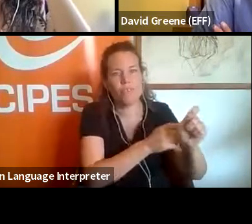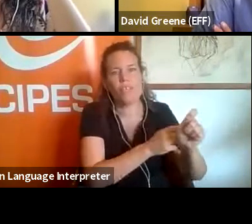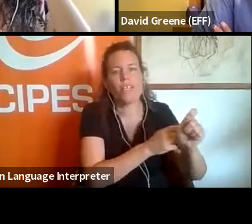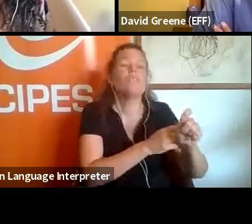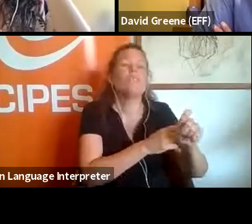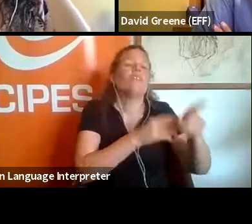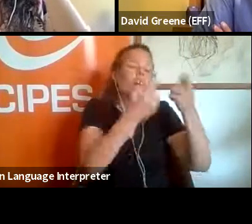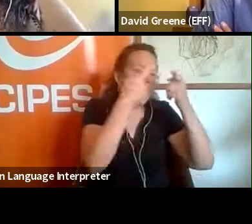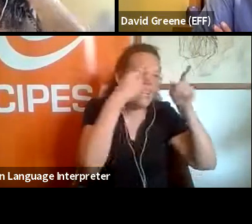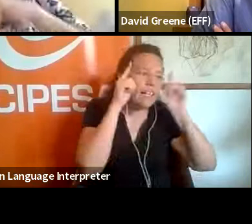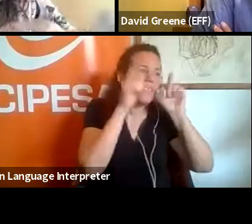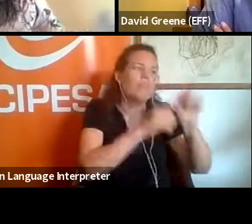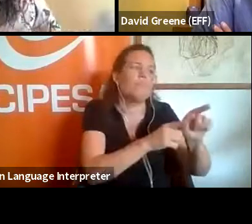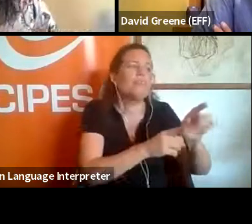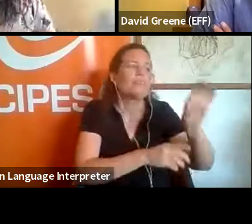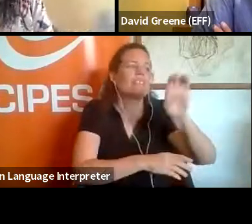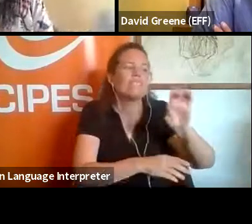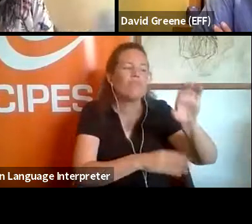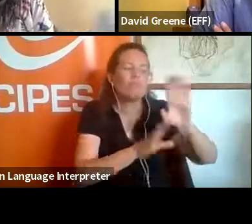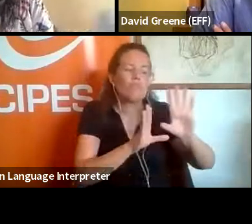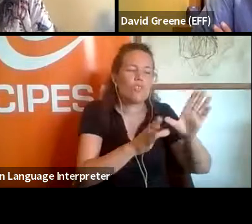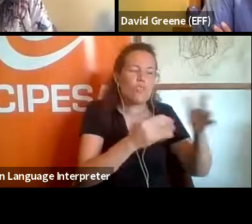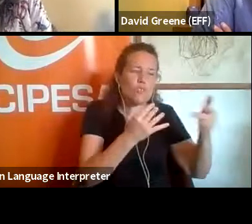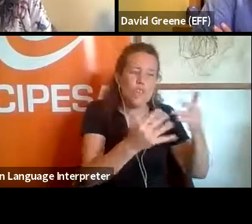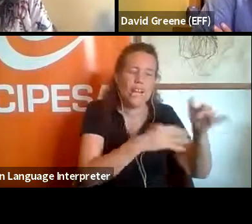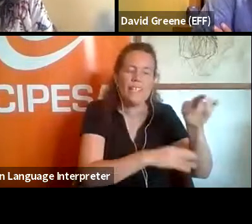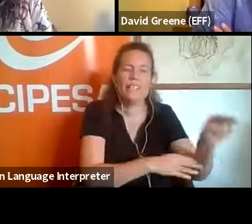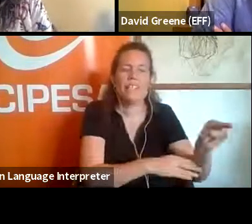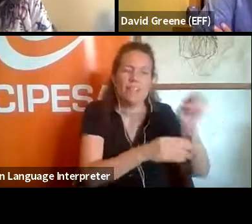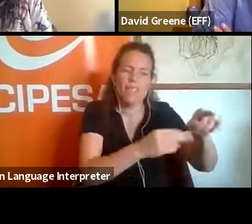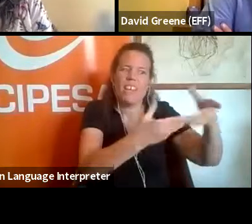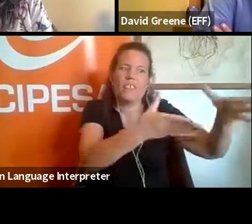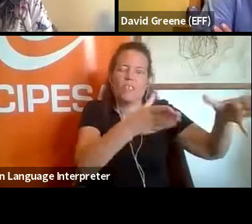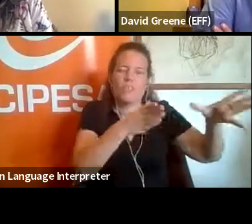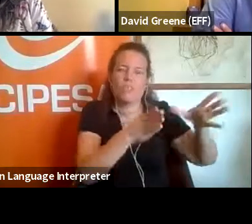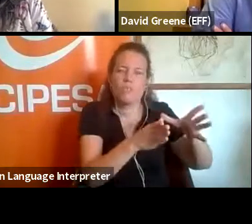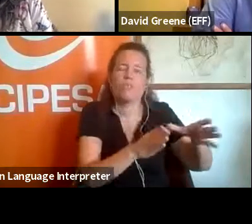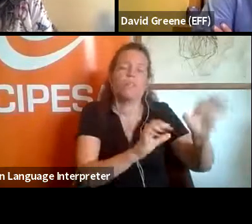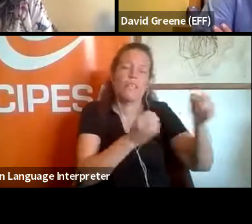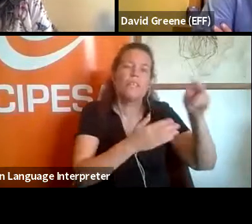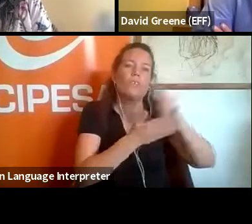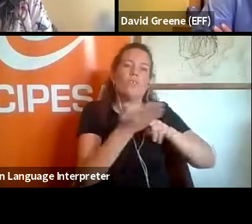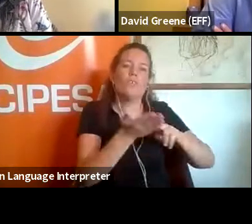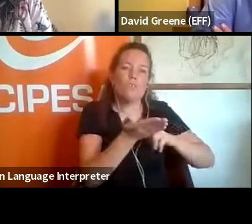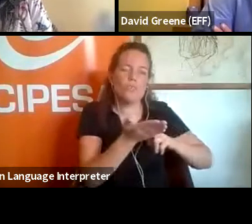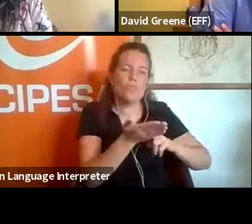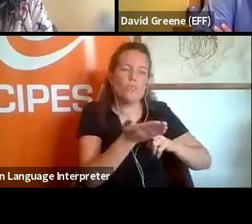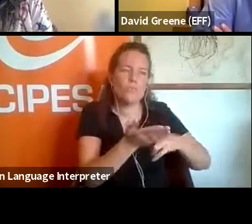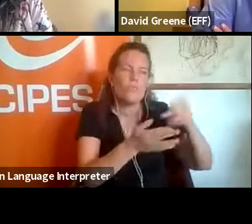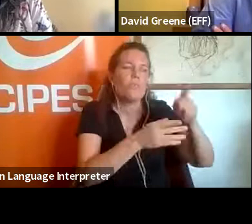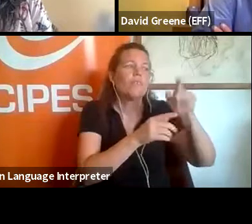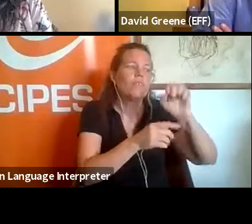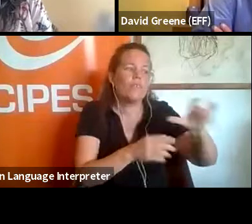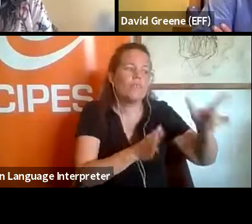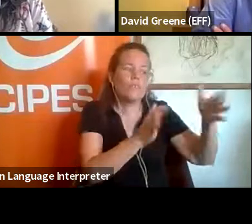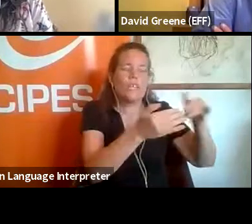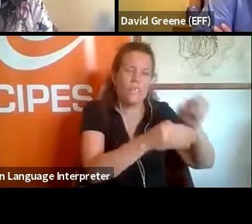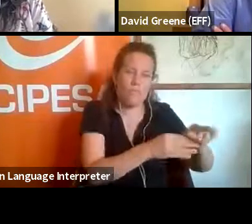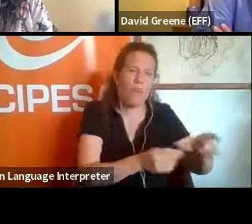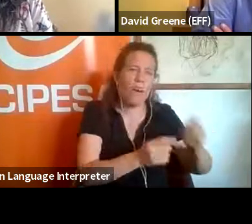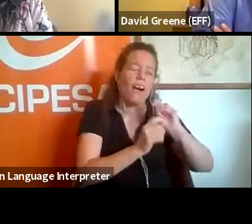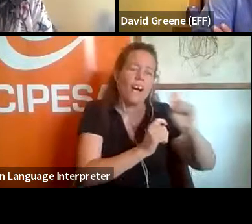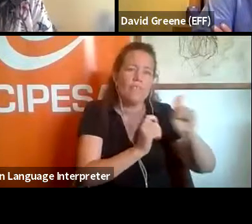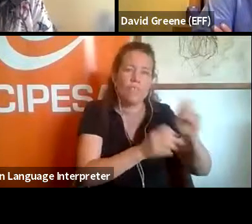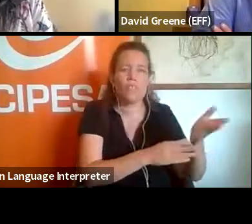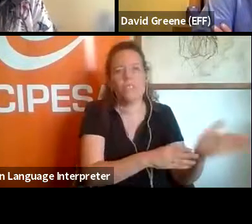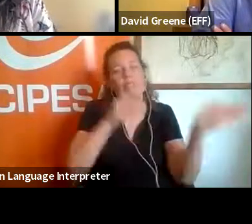academics, that group will be able to use the toolkit in their advocacy. We have another group